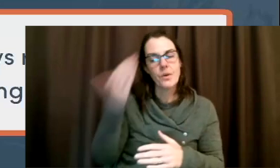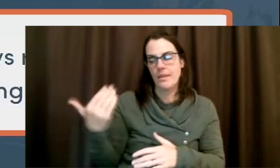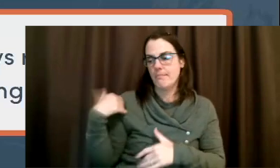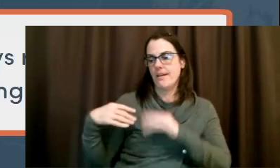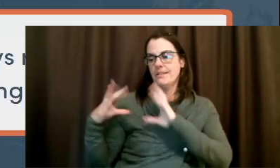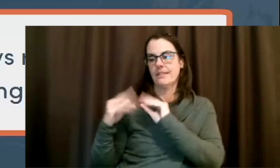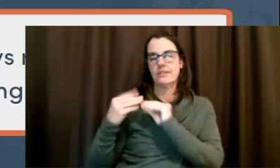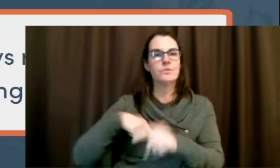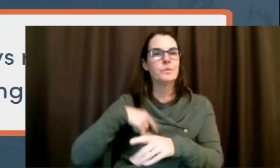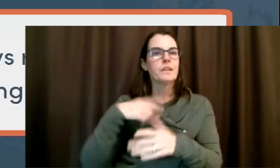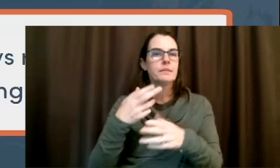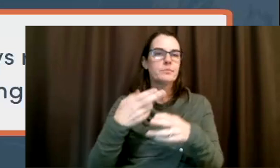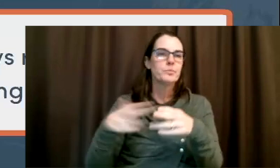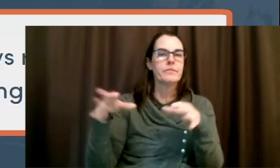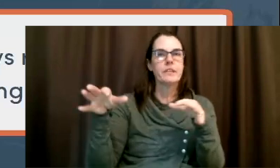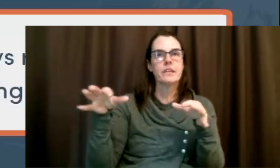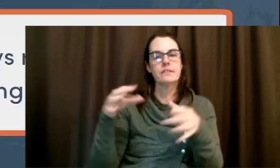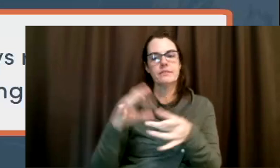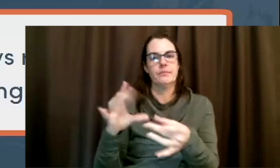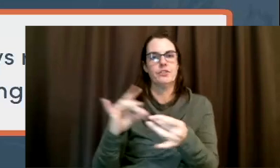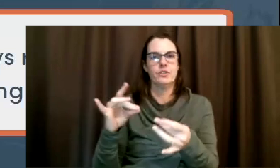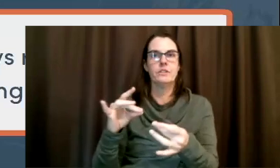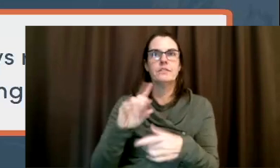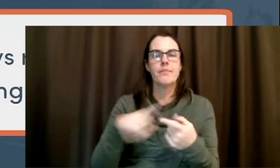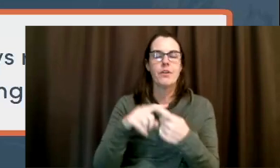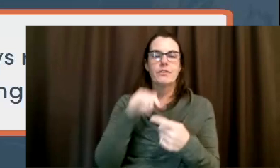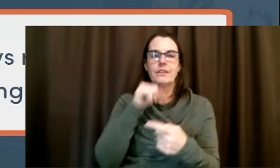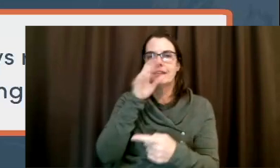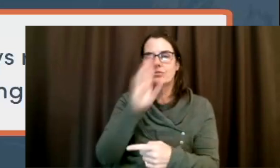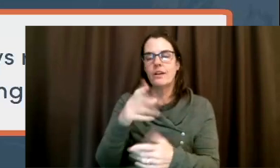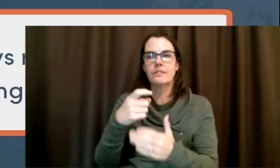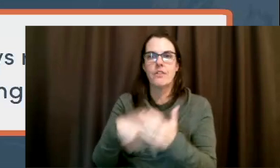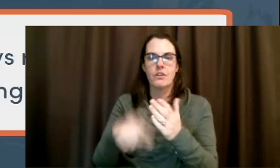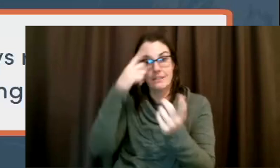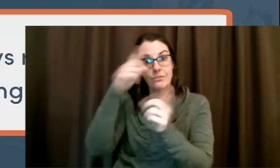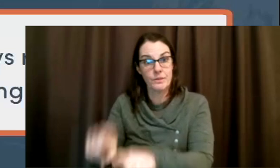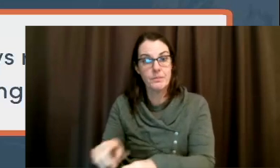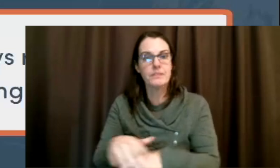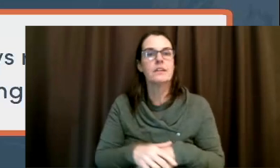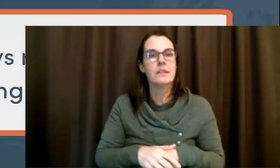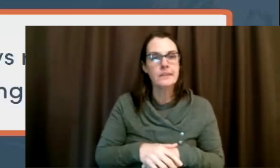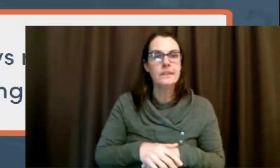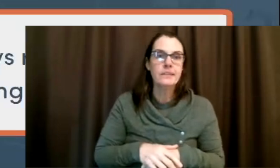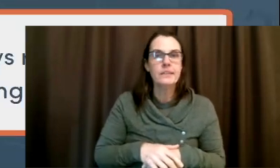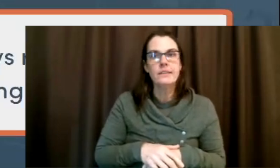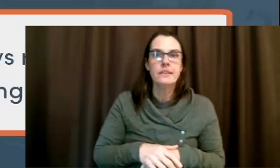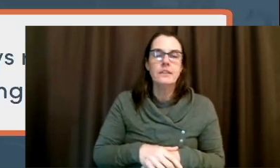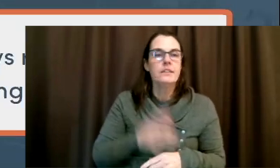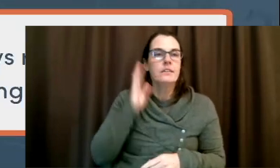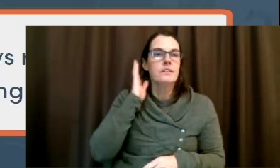mentioned negotiated indirect cost rate agreements. These are basically, you're going to apply for